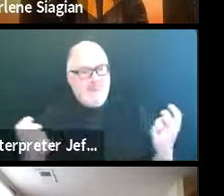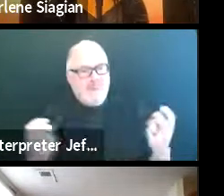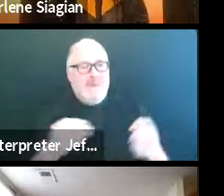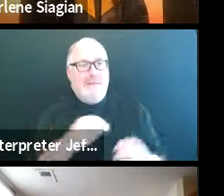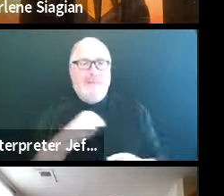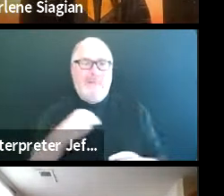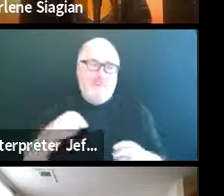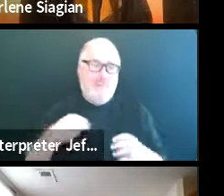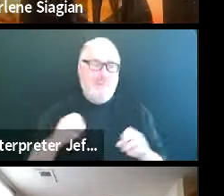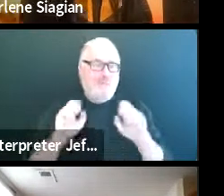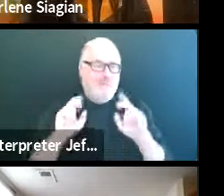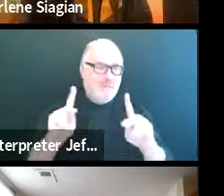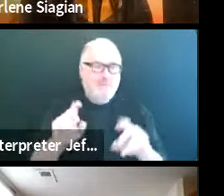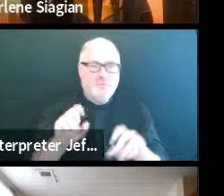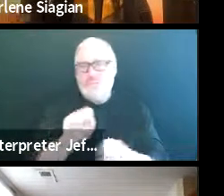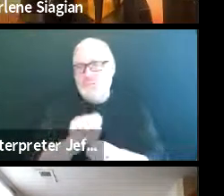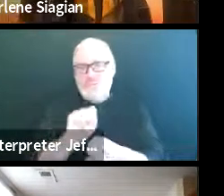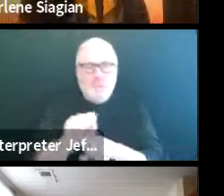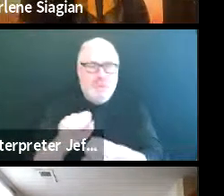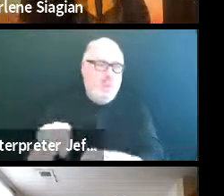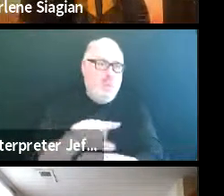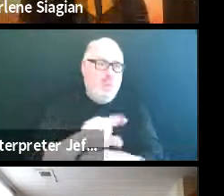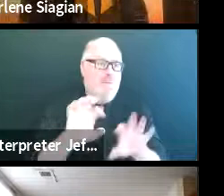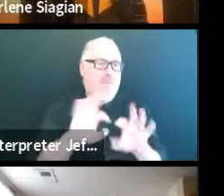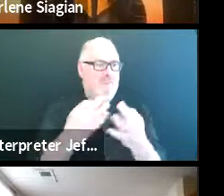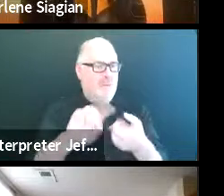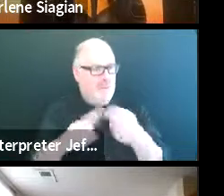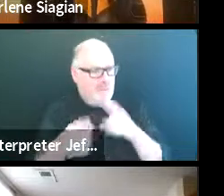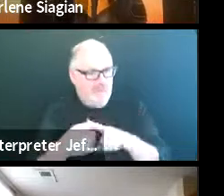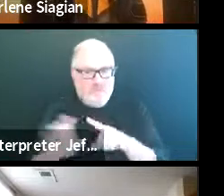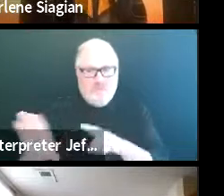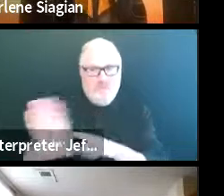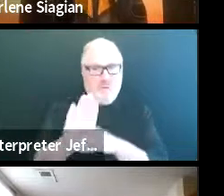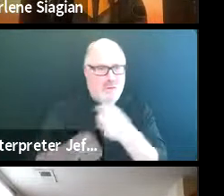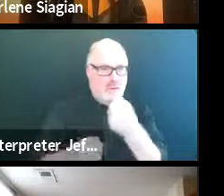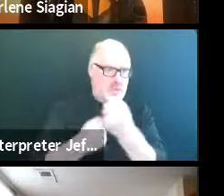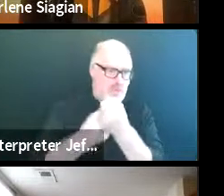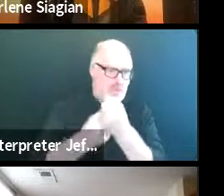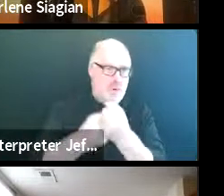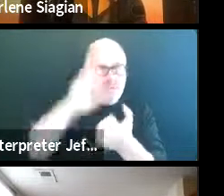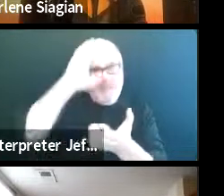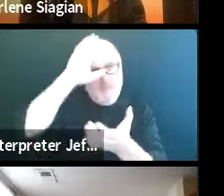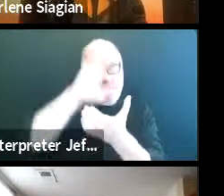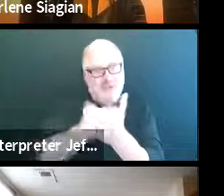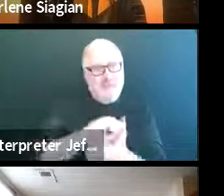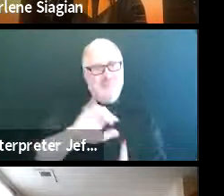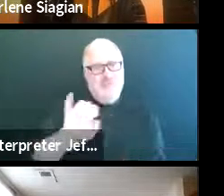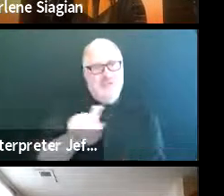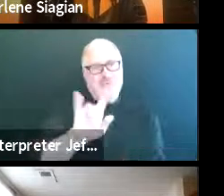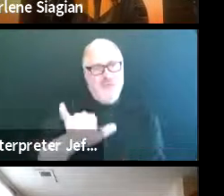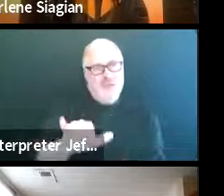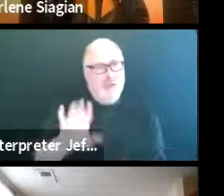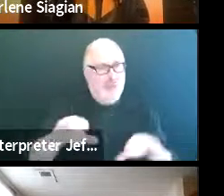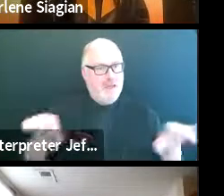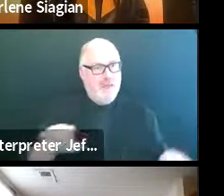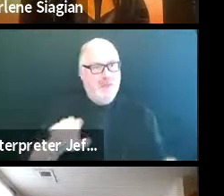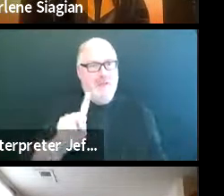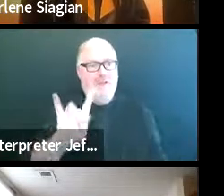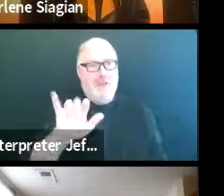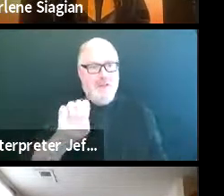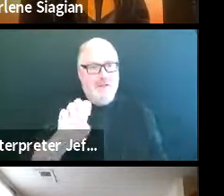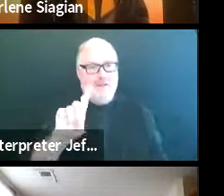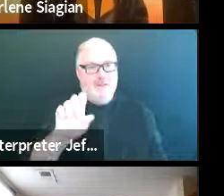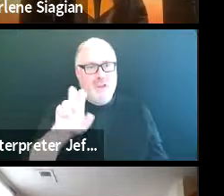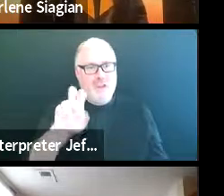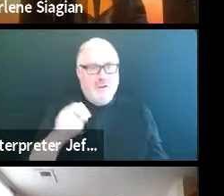that I've had the opportunity to work with, and for my family and friends for their support, my husband, Jay, and my kiddos, Kylie and Dalton, for